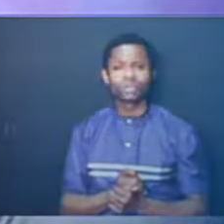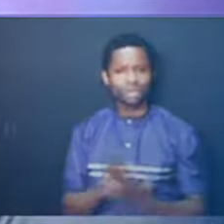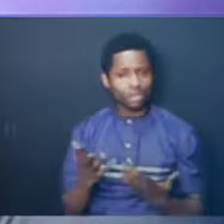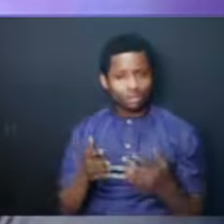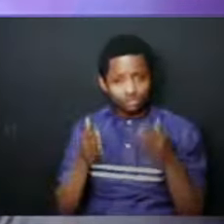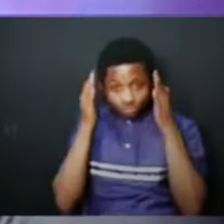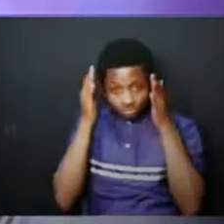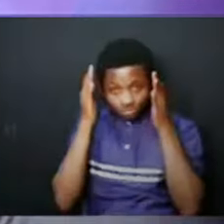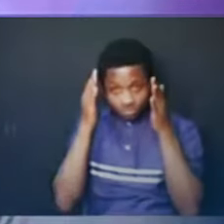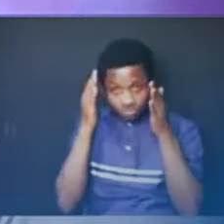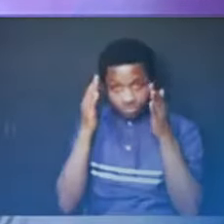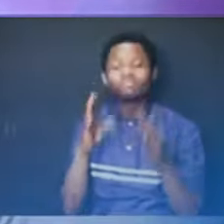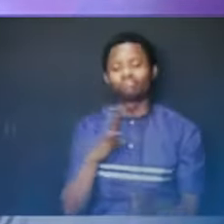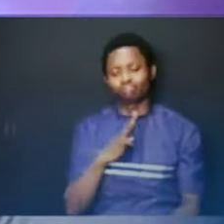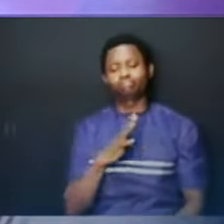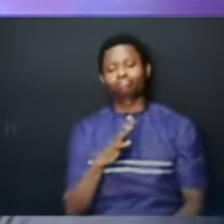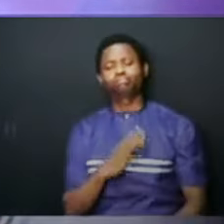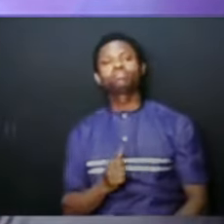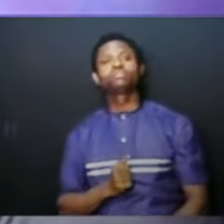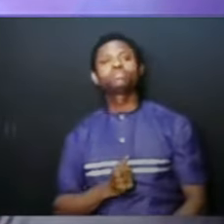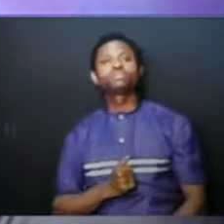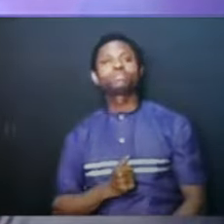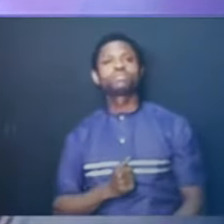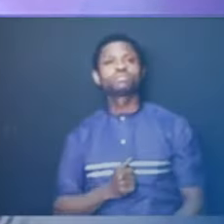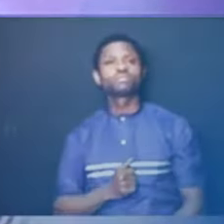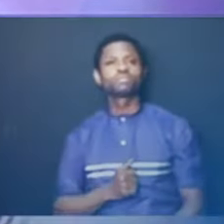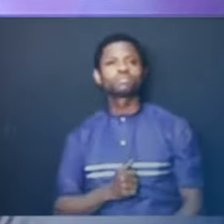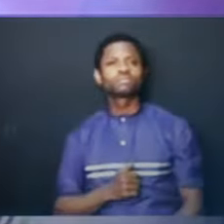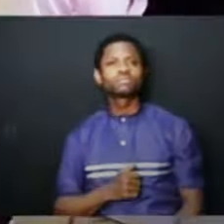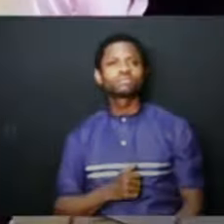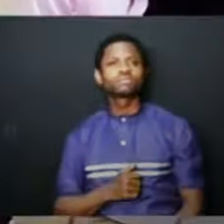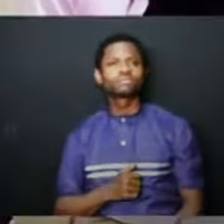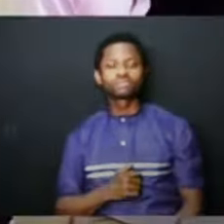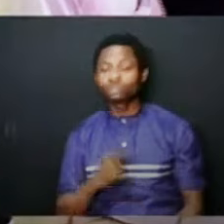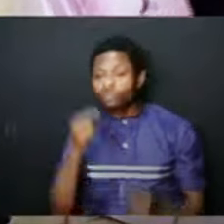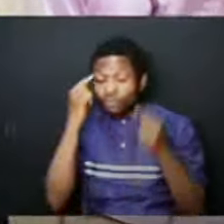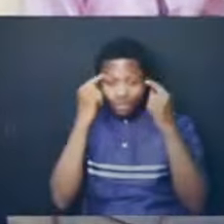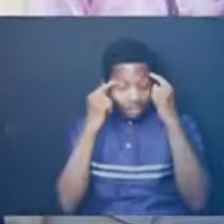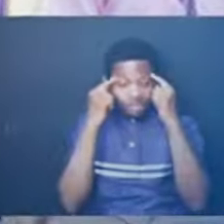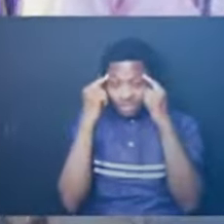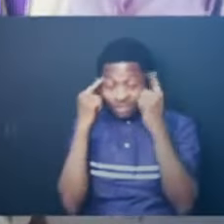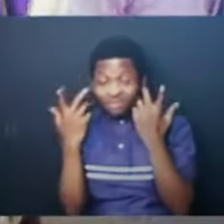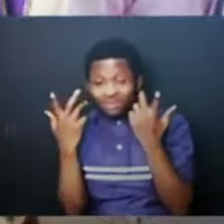Are you here? Yeah. Or you are thinking about